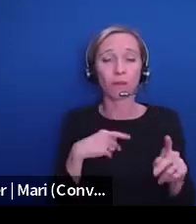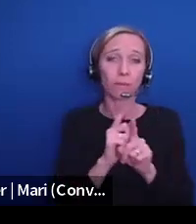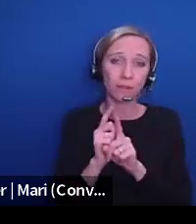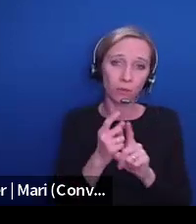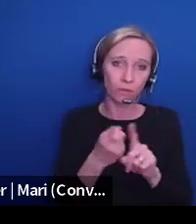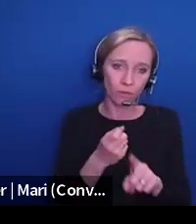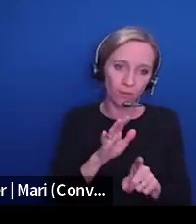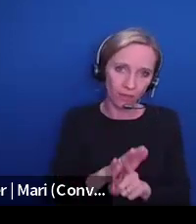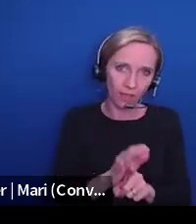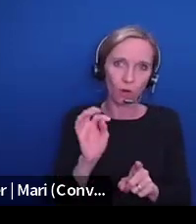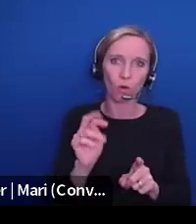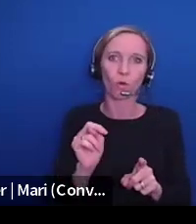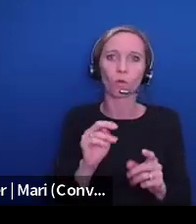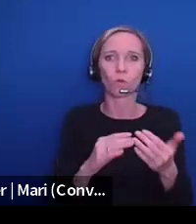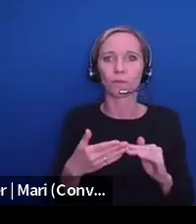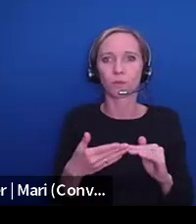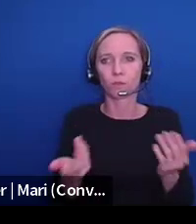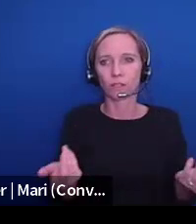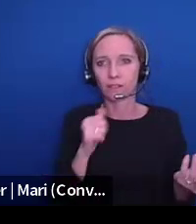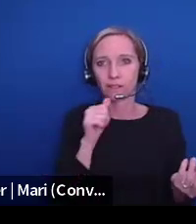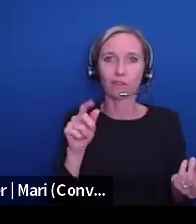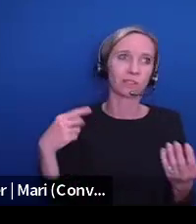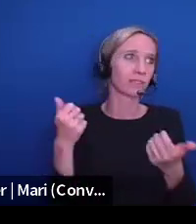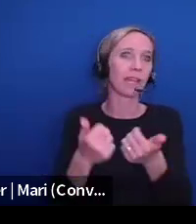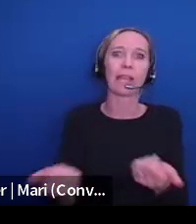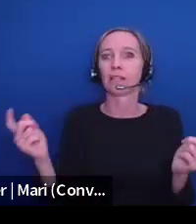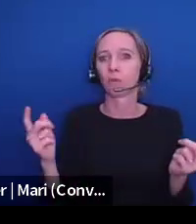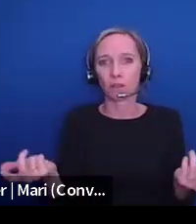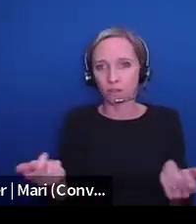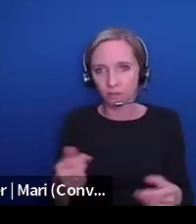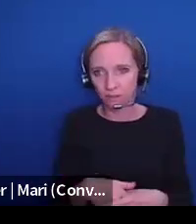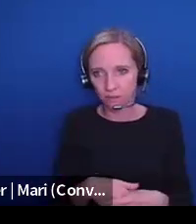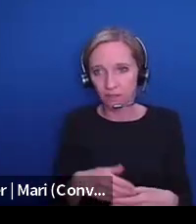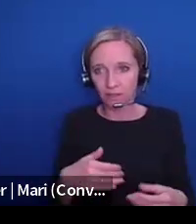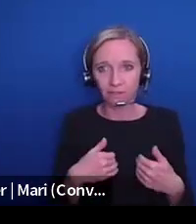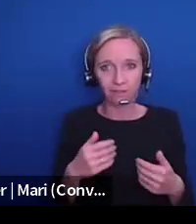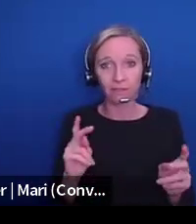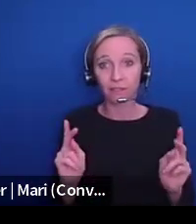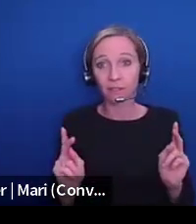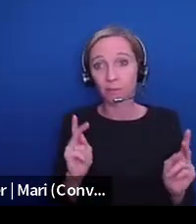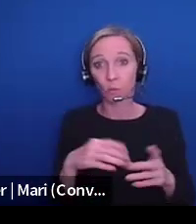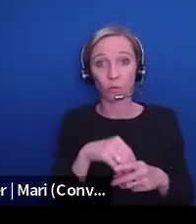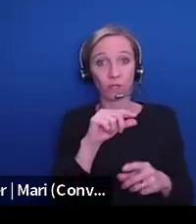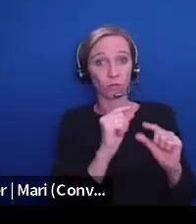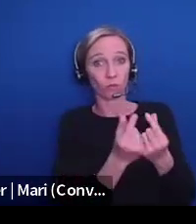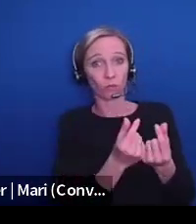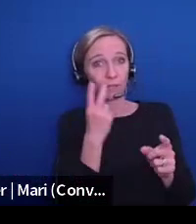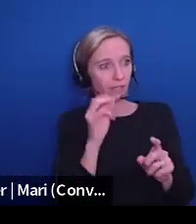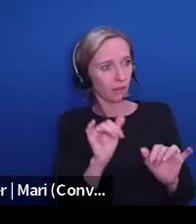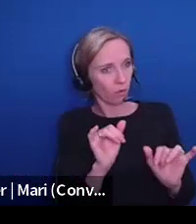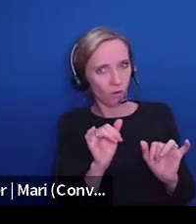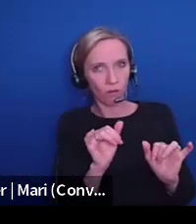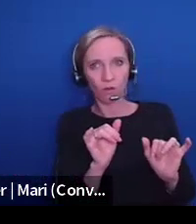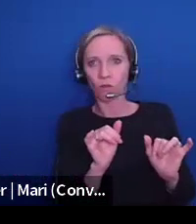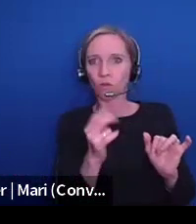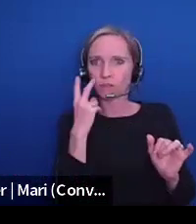their own community, right? Versus like anyone, and see, and so like having people within a group and see like, wow, you see all these